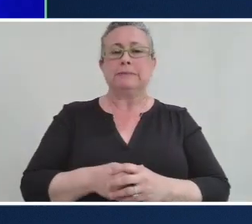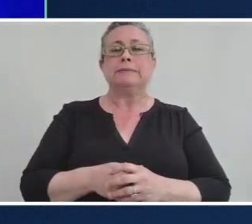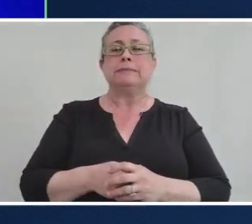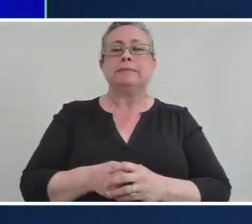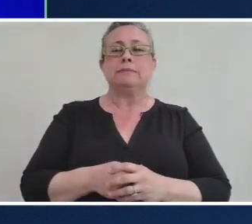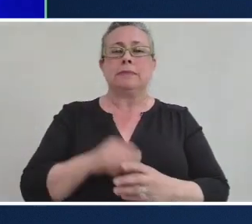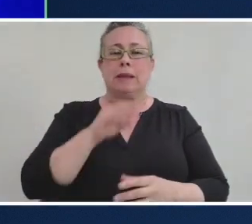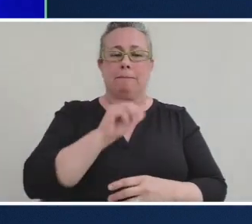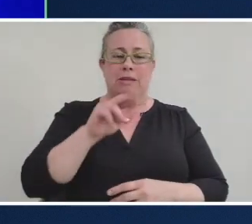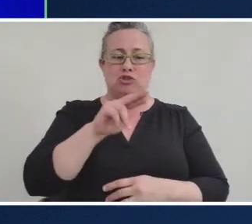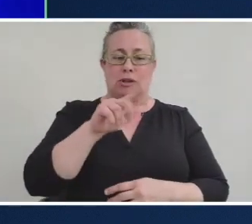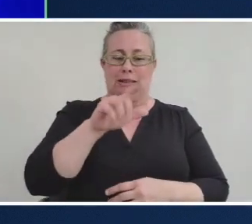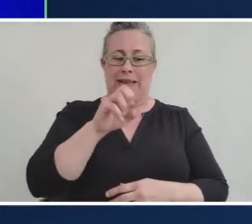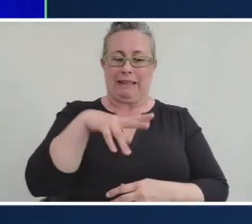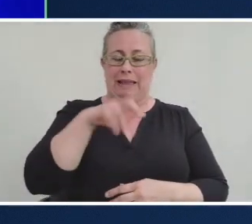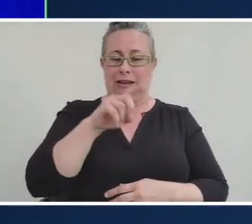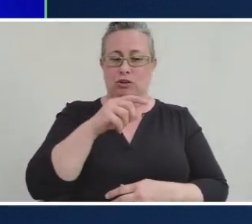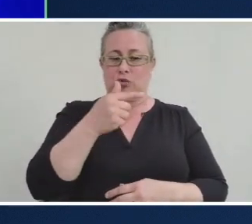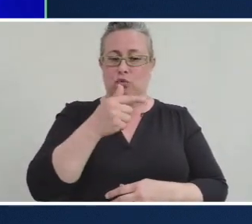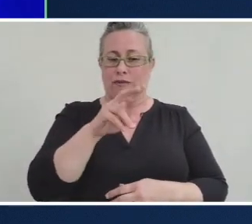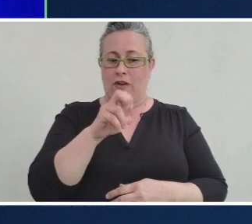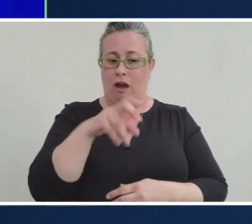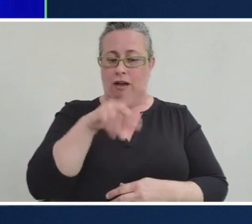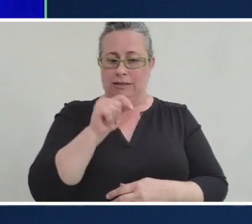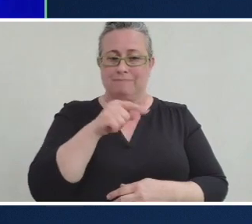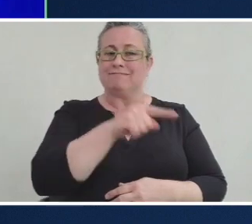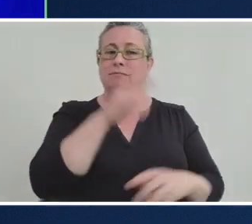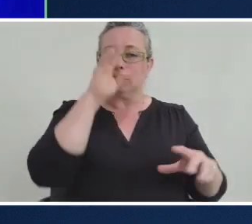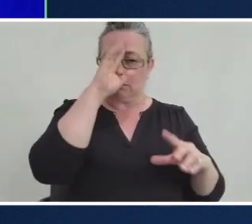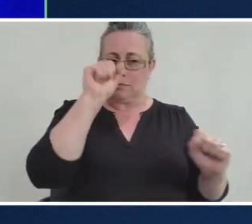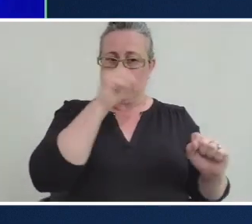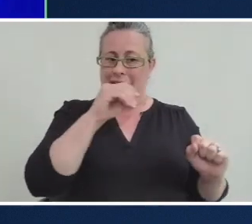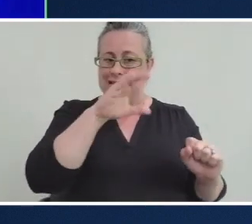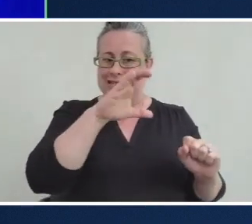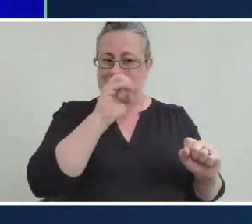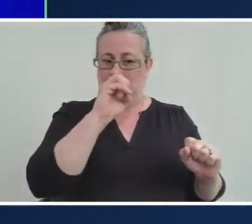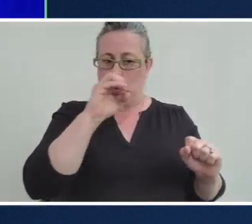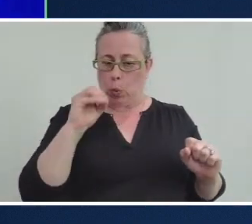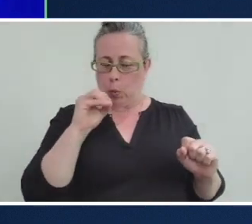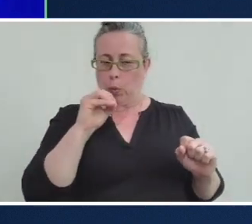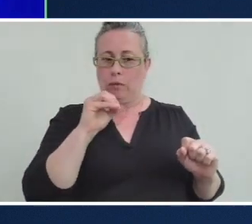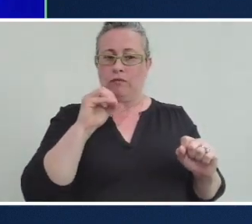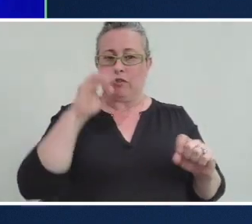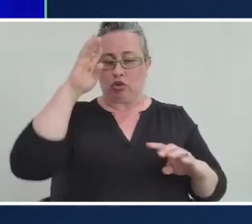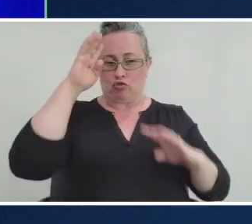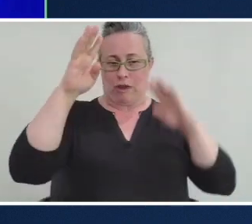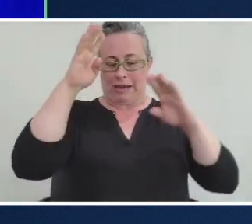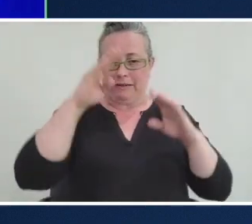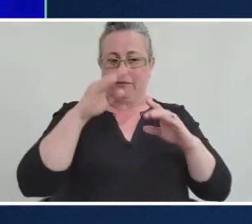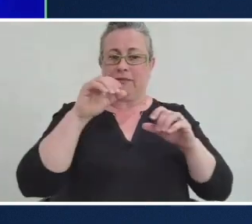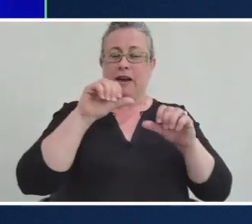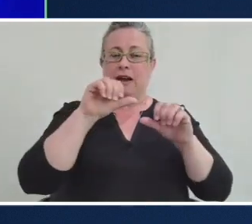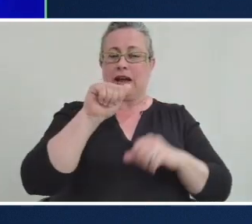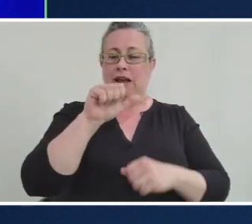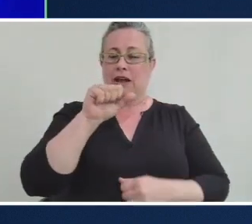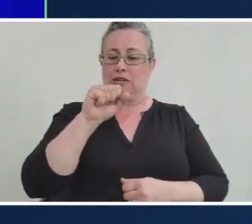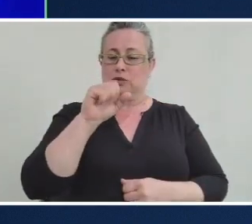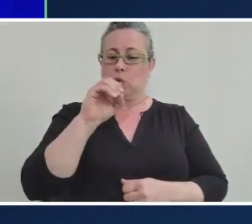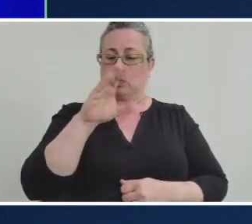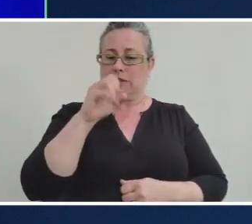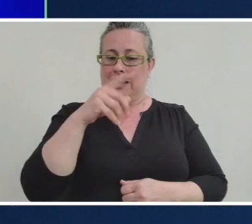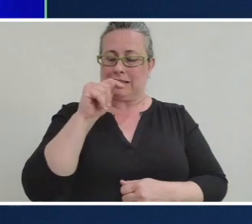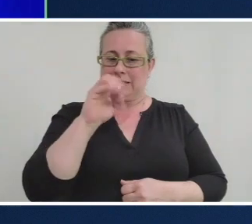Mr. Leland Cruvant, who is the president and CEO of Creative Associates International. With Leland's